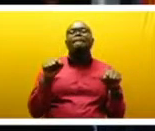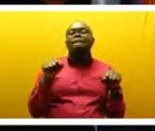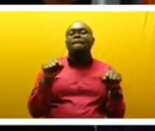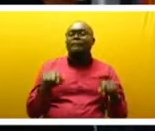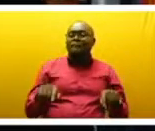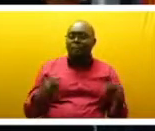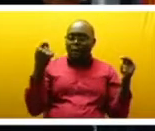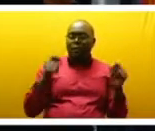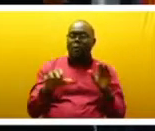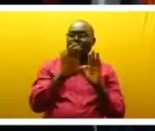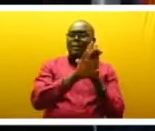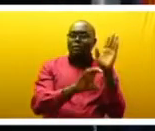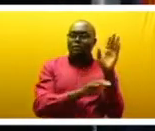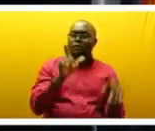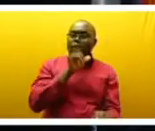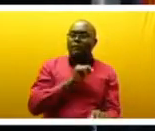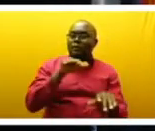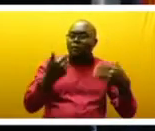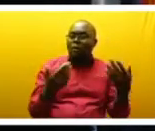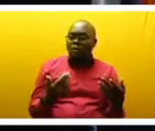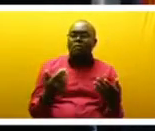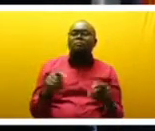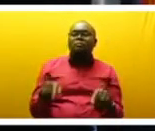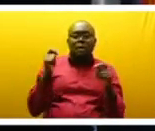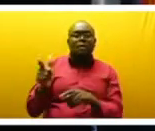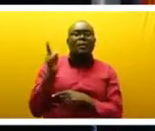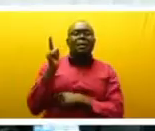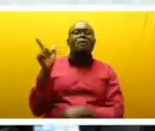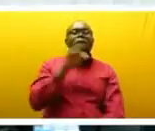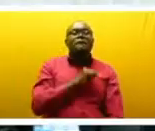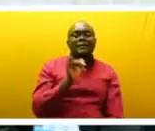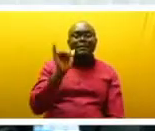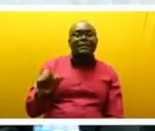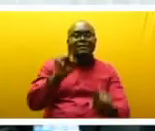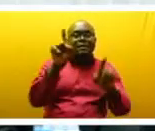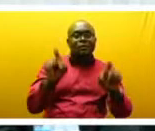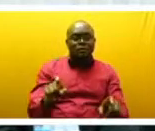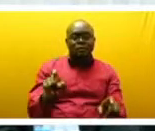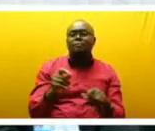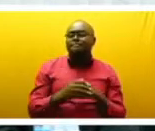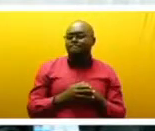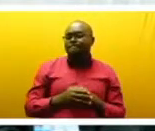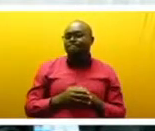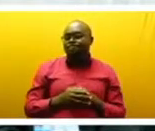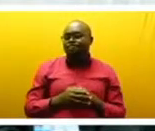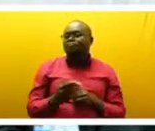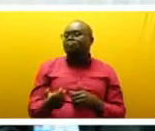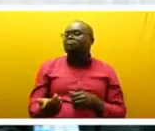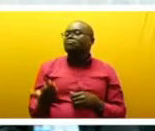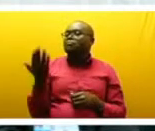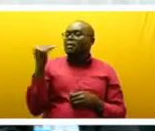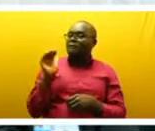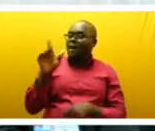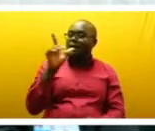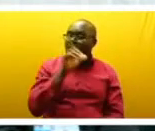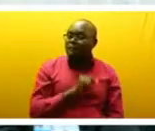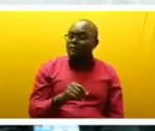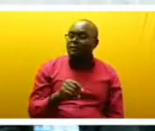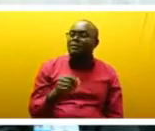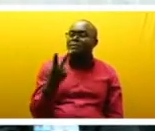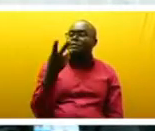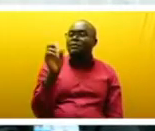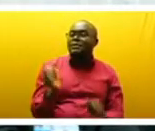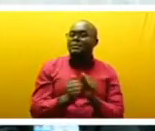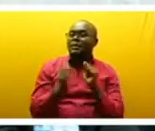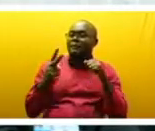violated the Constitution or committed crimes? Again, that is a question that has risen here before. I think in 2017,